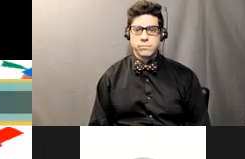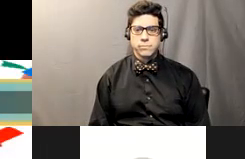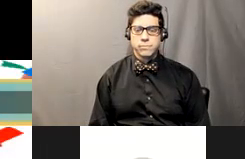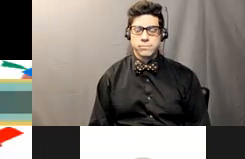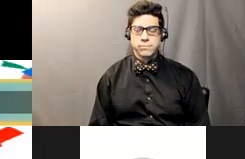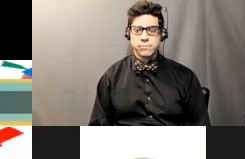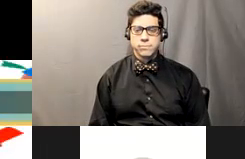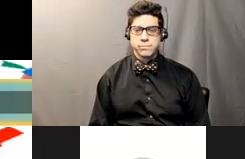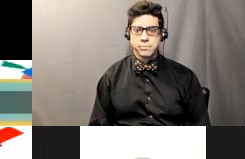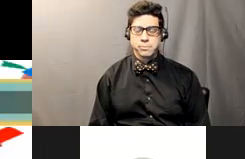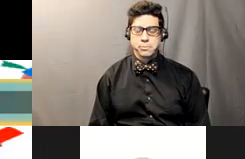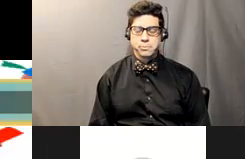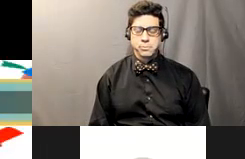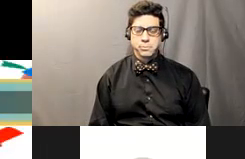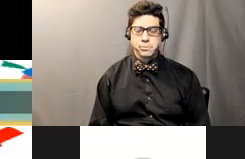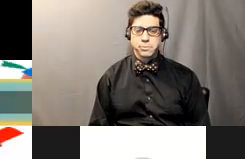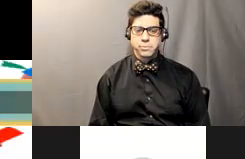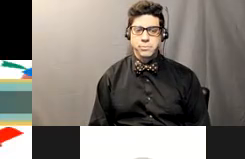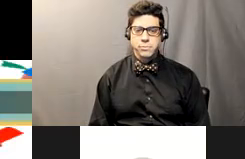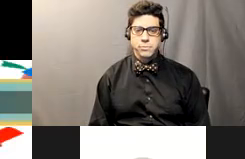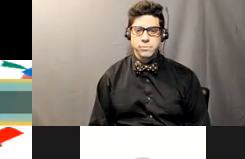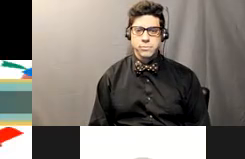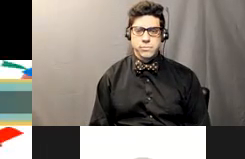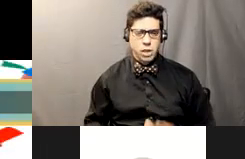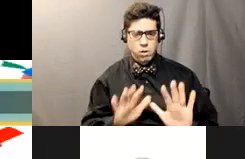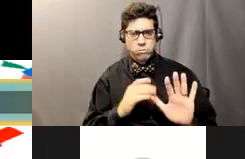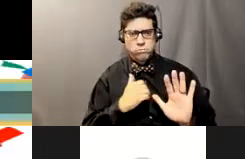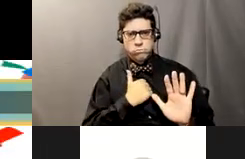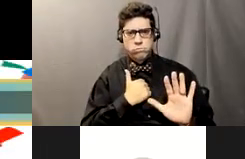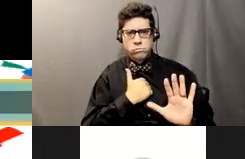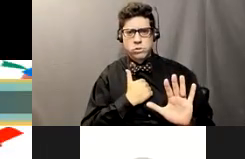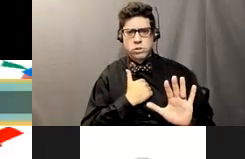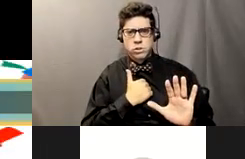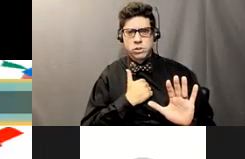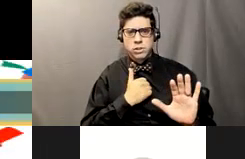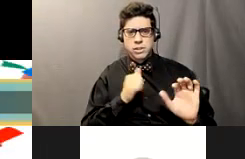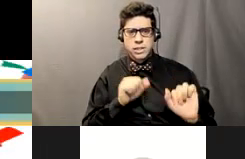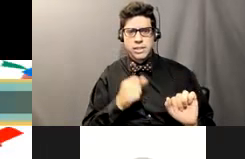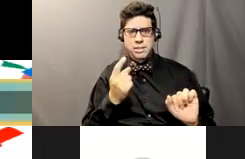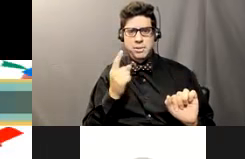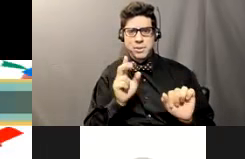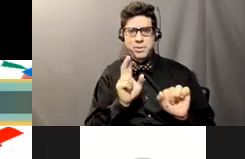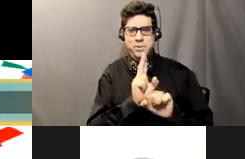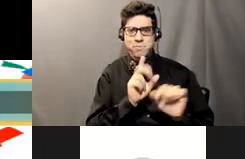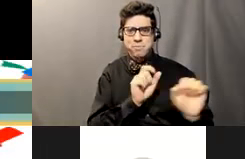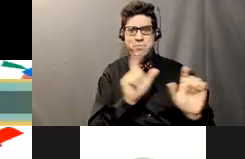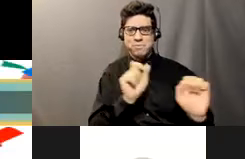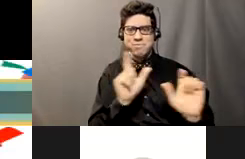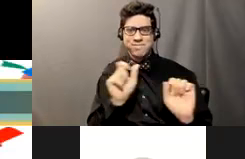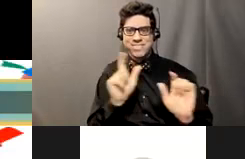Okay, so I'm sorry, can someone progress the slides?